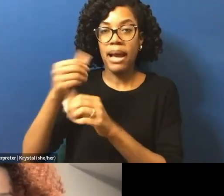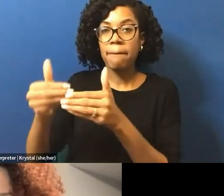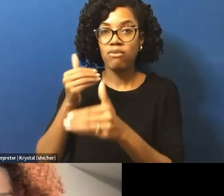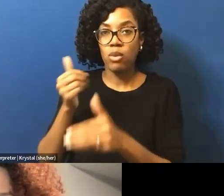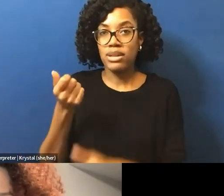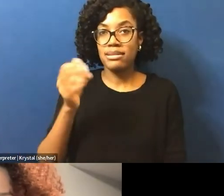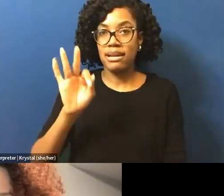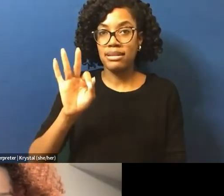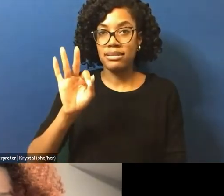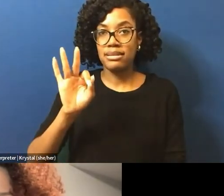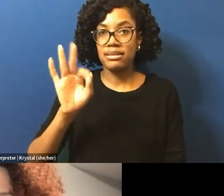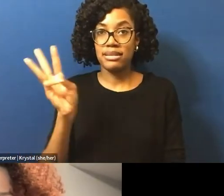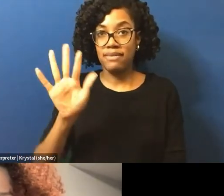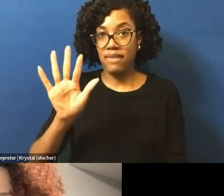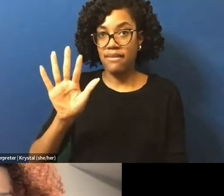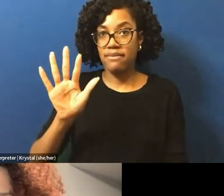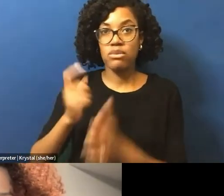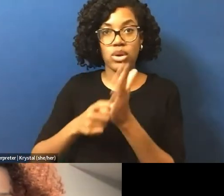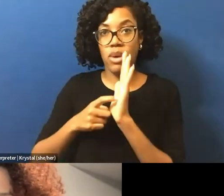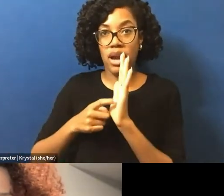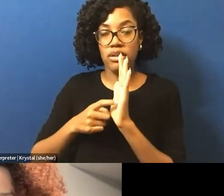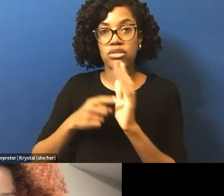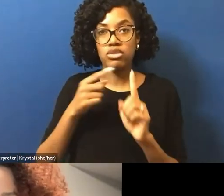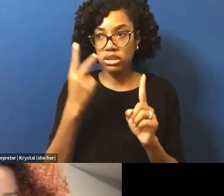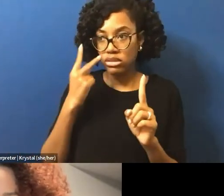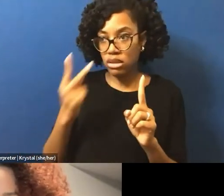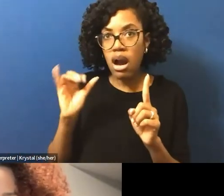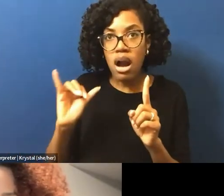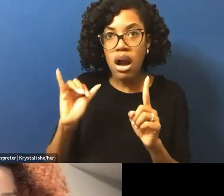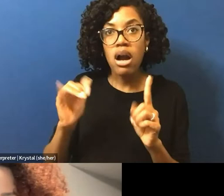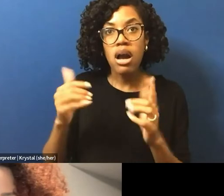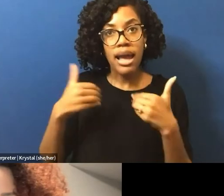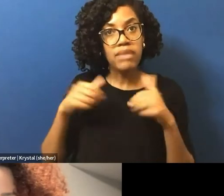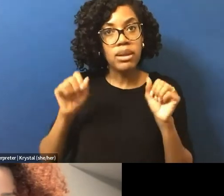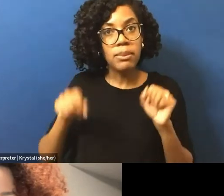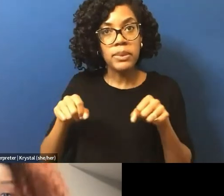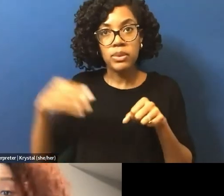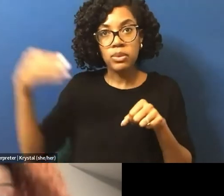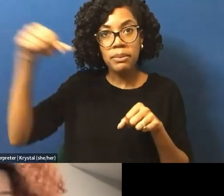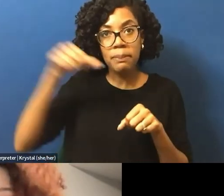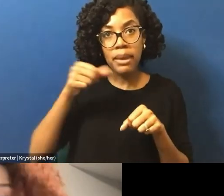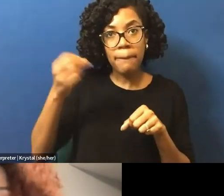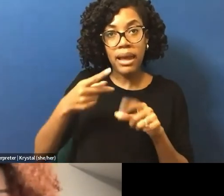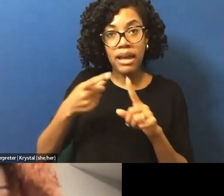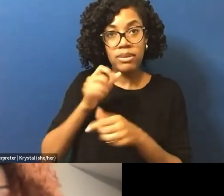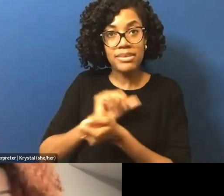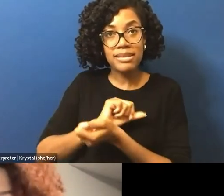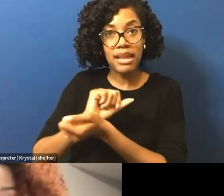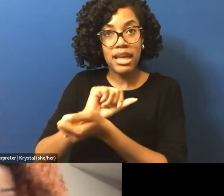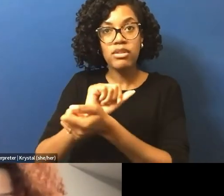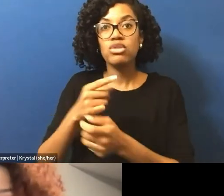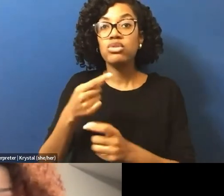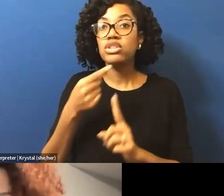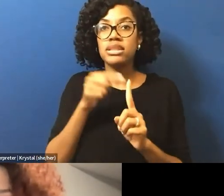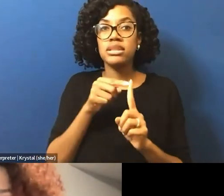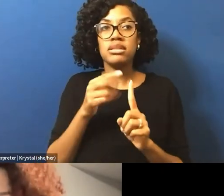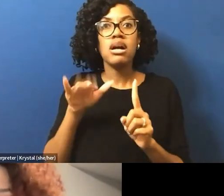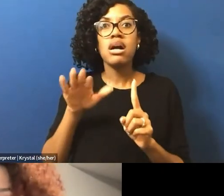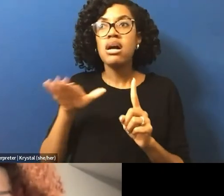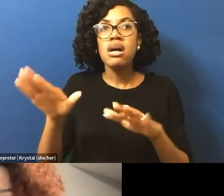is happening here is she's using that as the basis to get people on board with a sense of urgency about filing a claim for such a